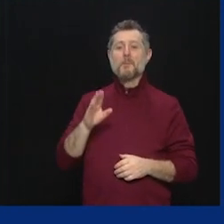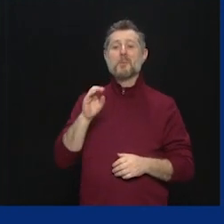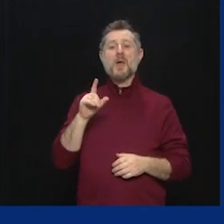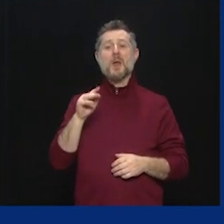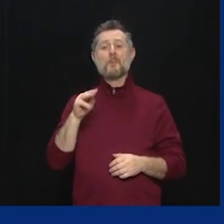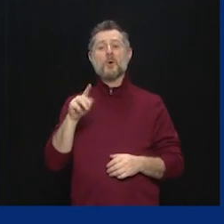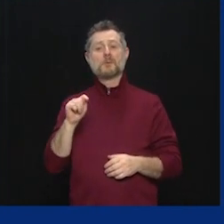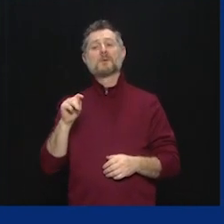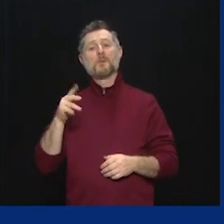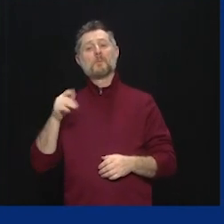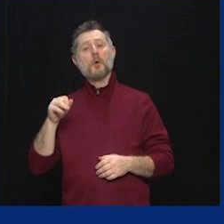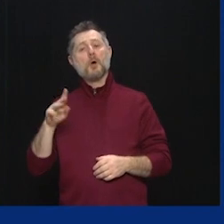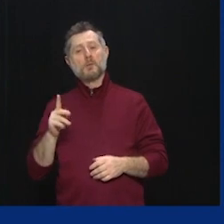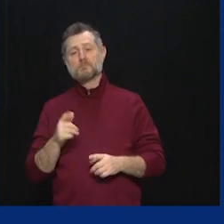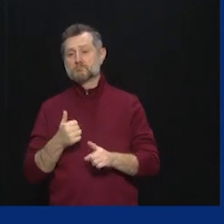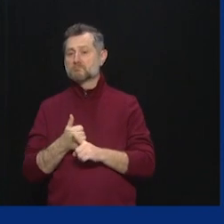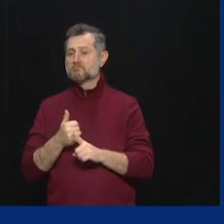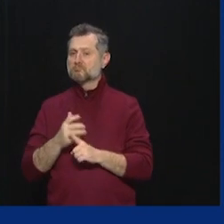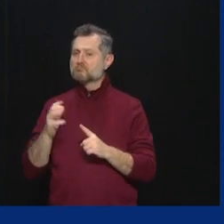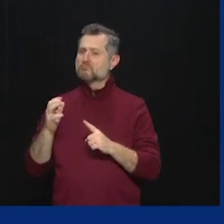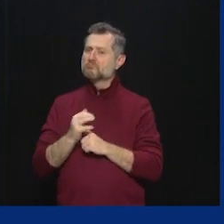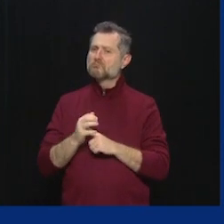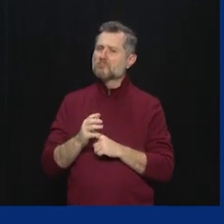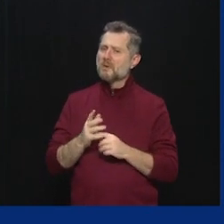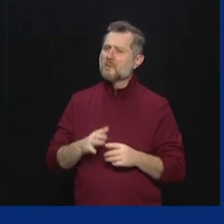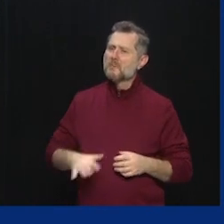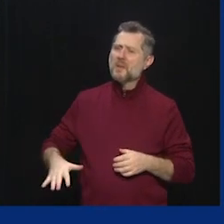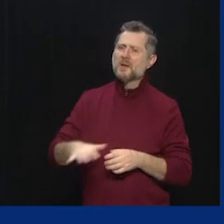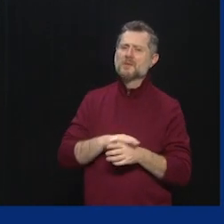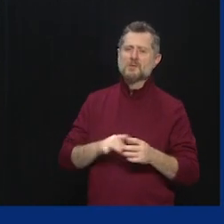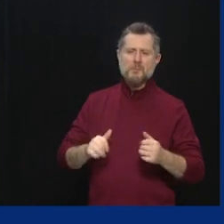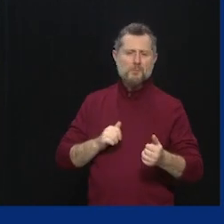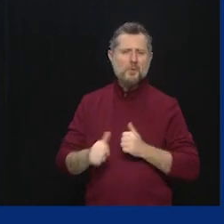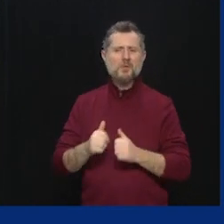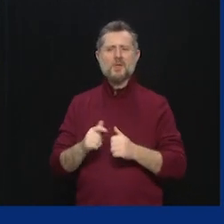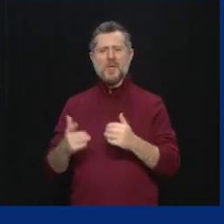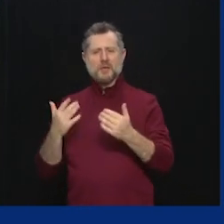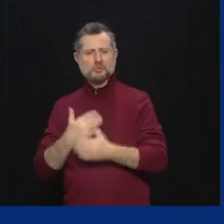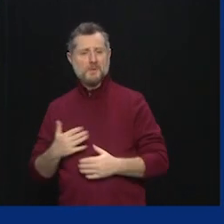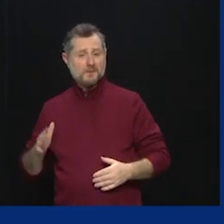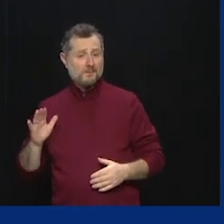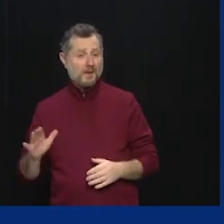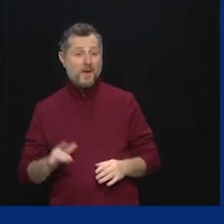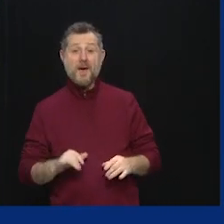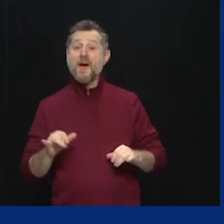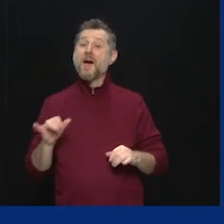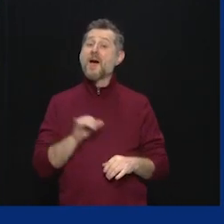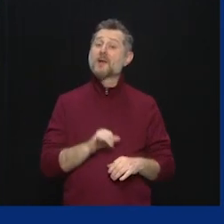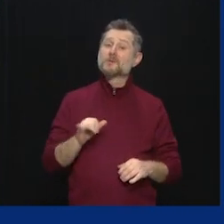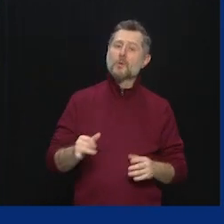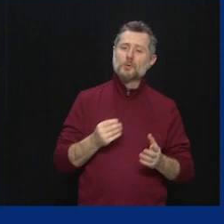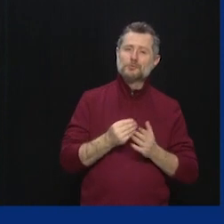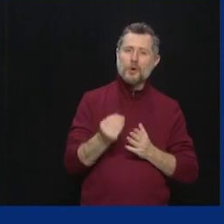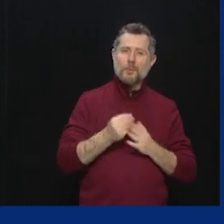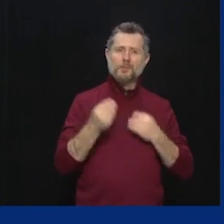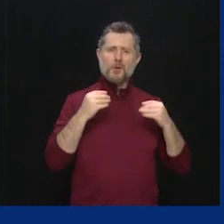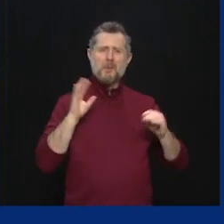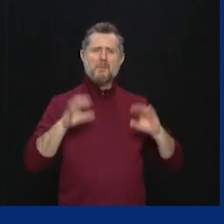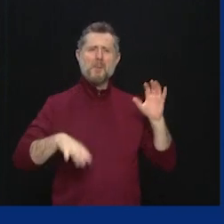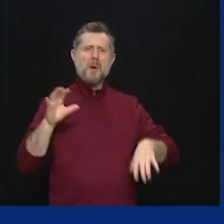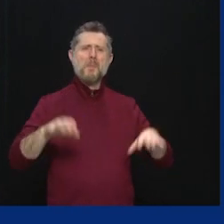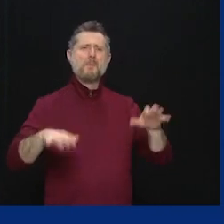world-class destination for sports and entertainment. The retail village will be a premier destination on Long Island and